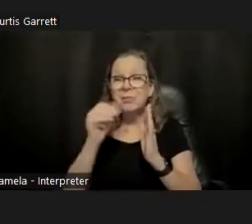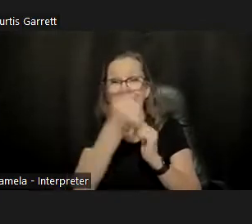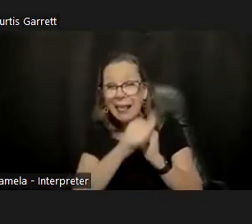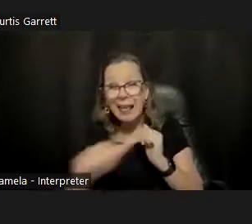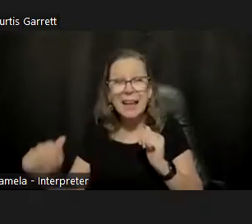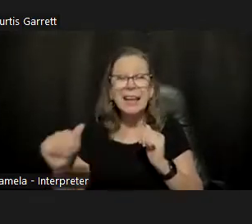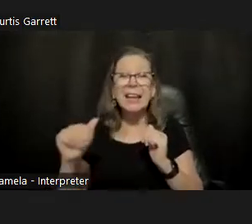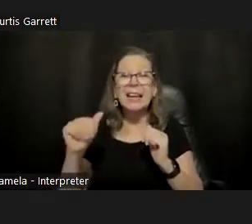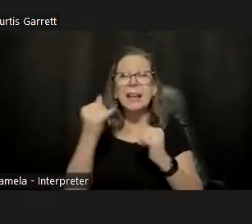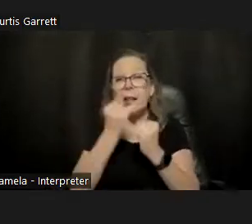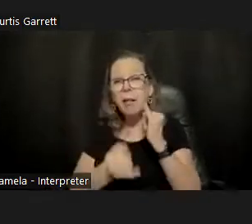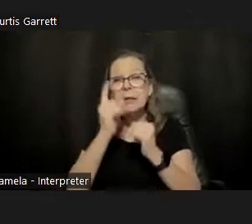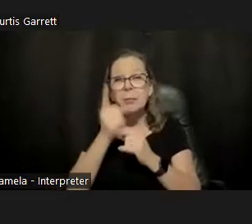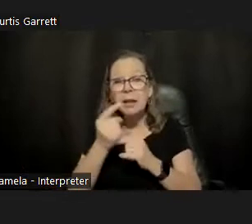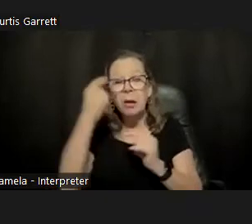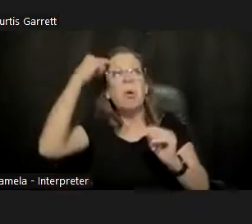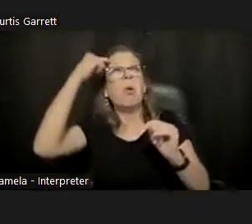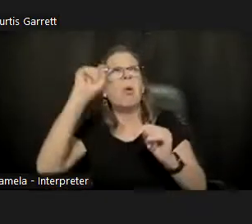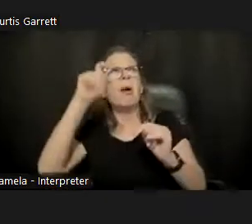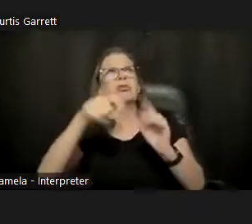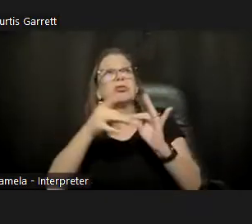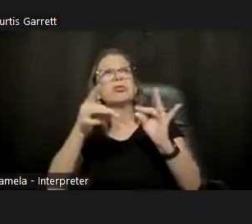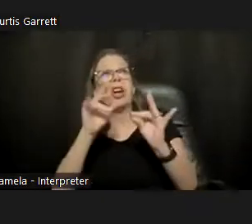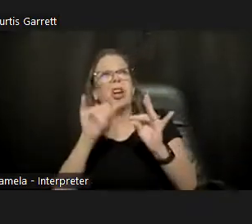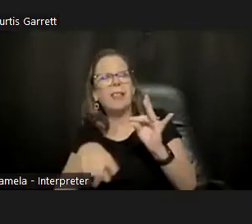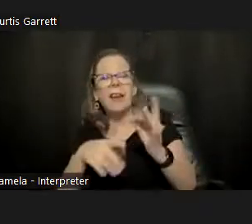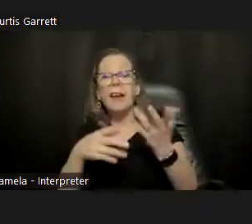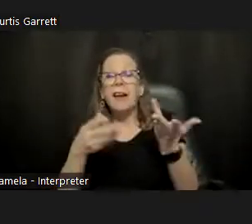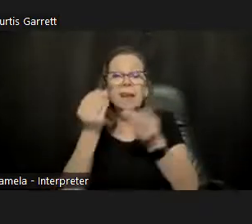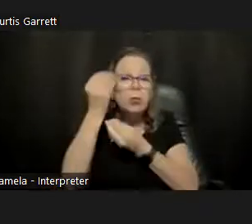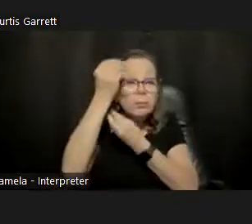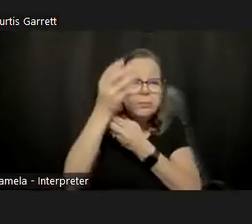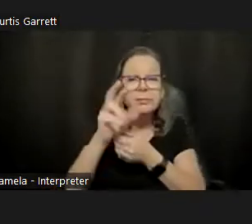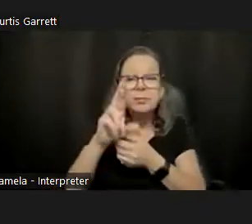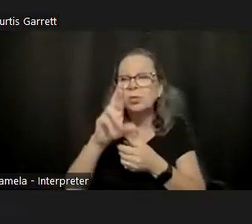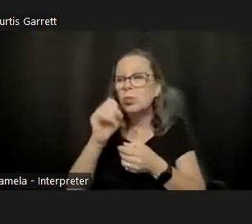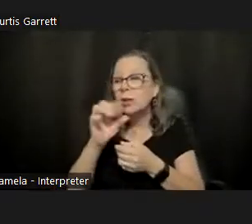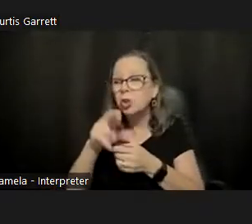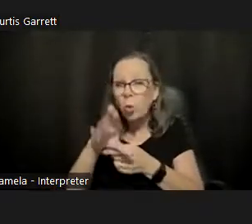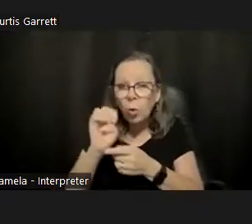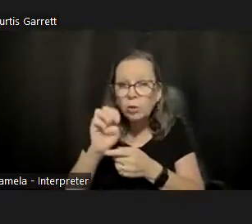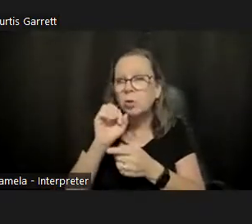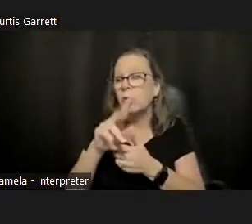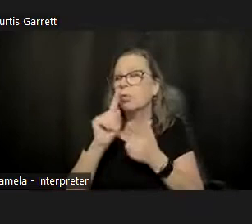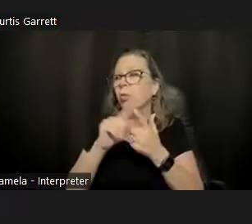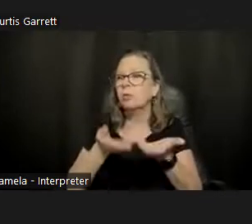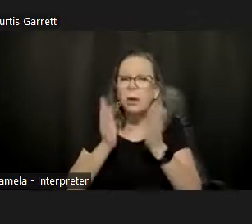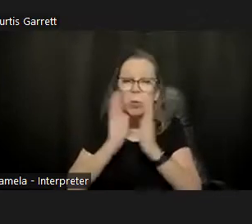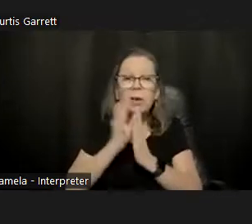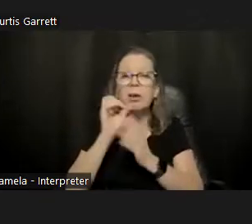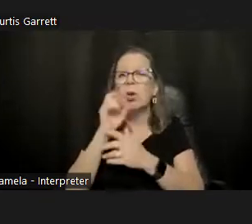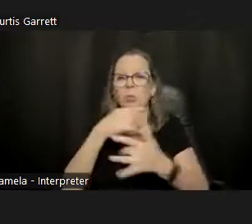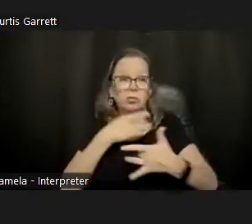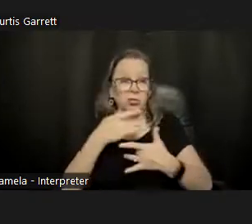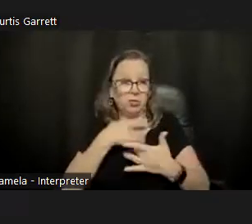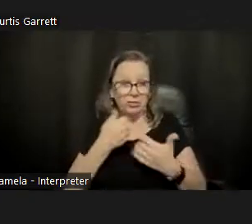way, last minute, oh, I should share that resource or any other request or